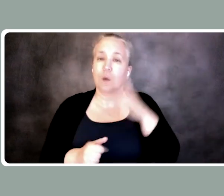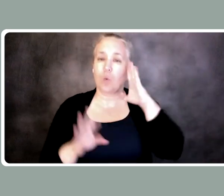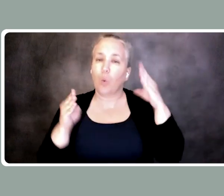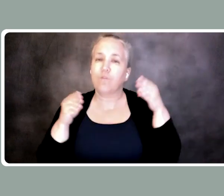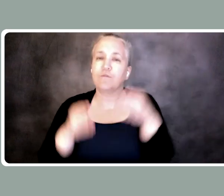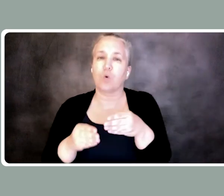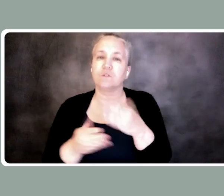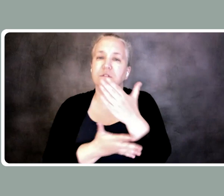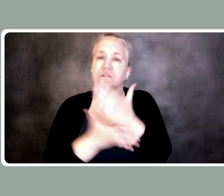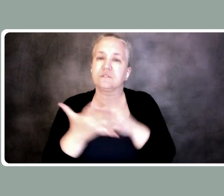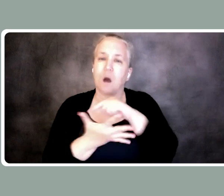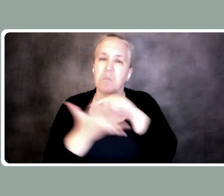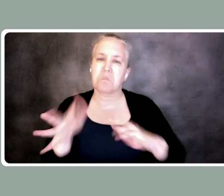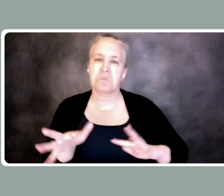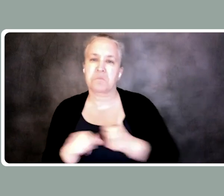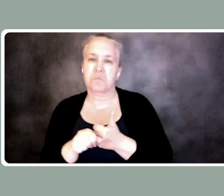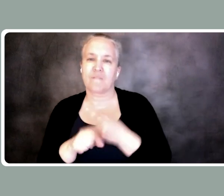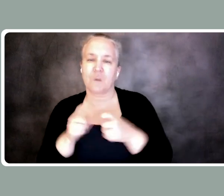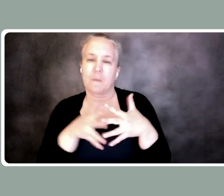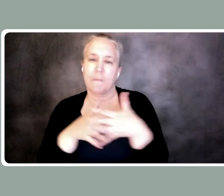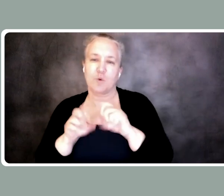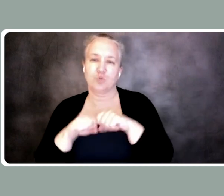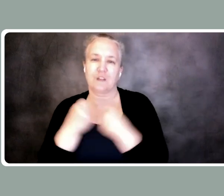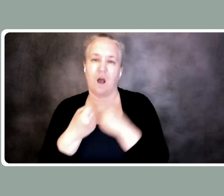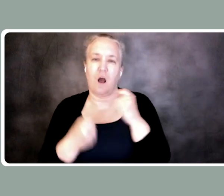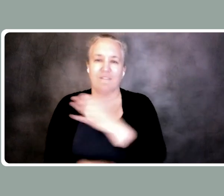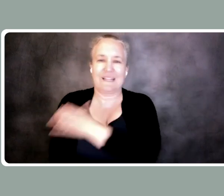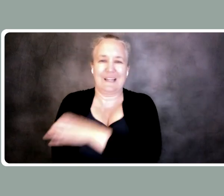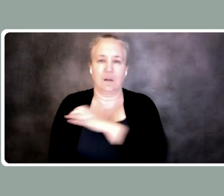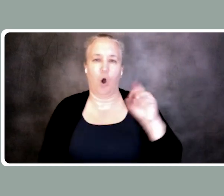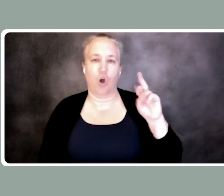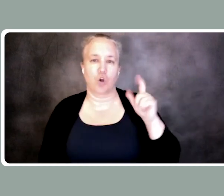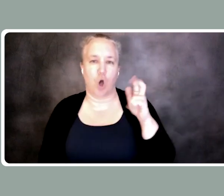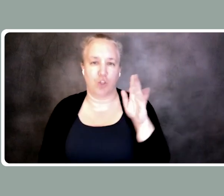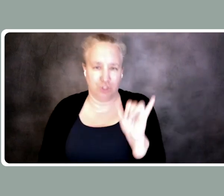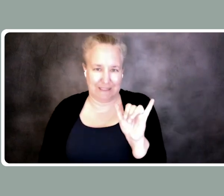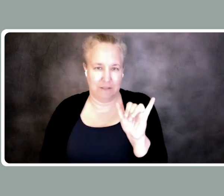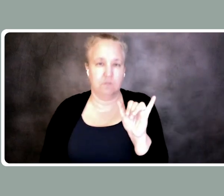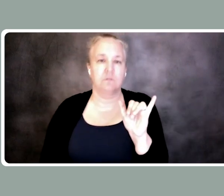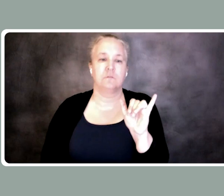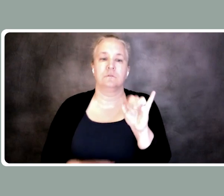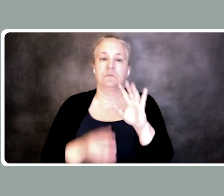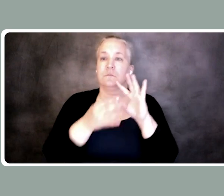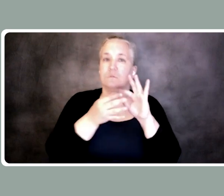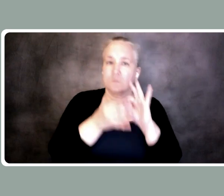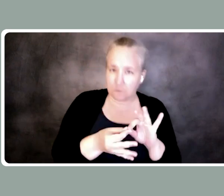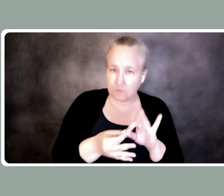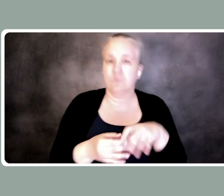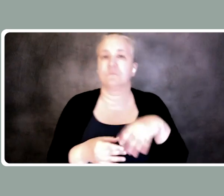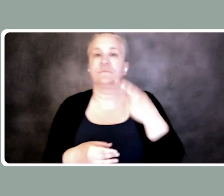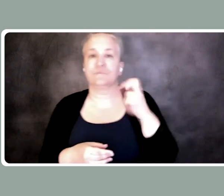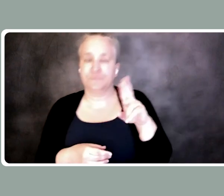of the updates from the American Society of Clinical Oncology meeting pertaining to ER positive or estrogen receptor positive